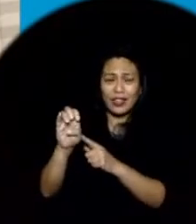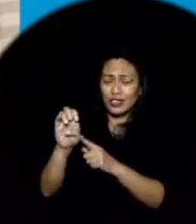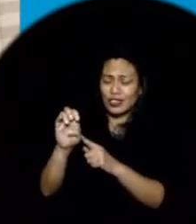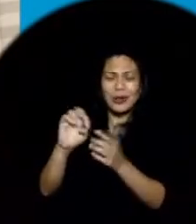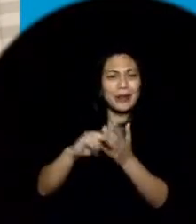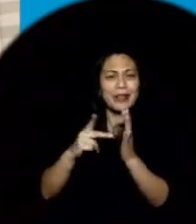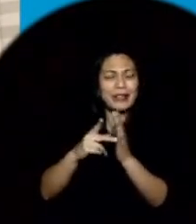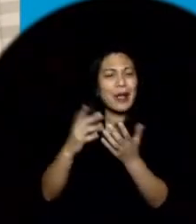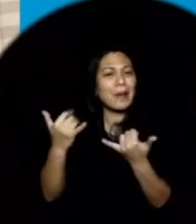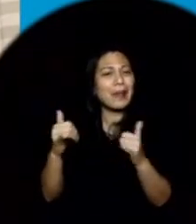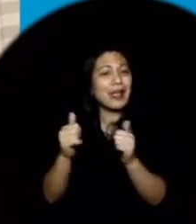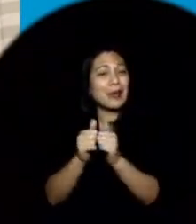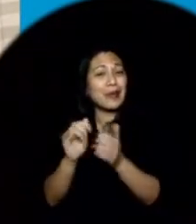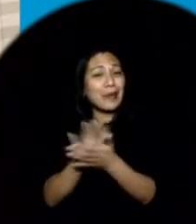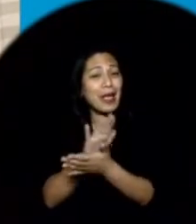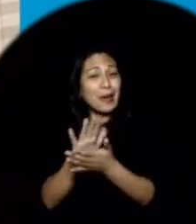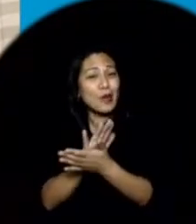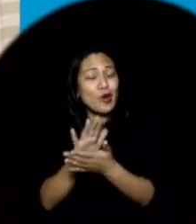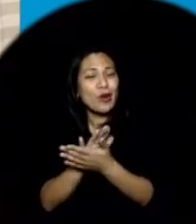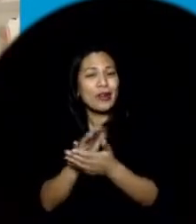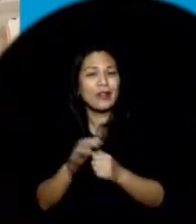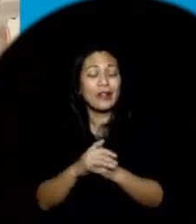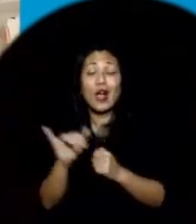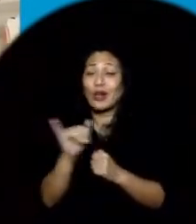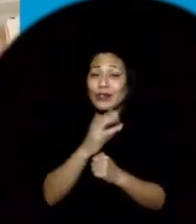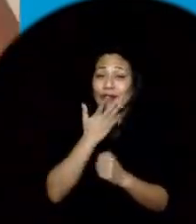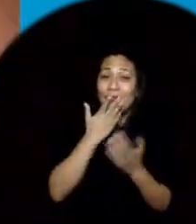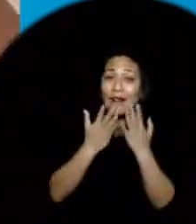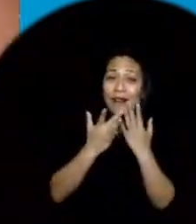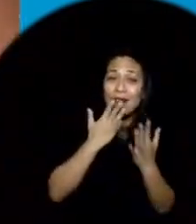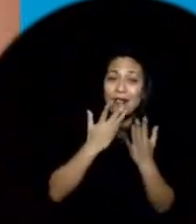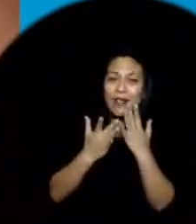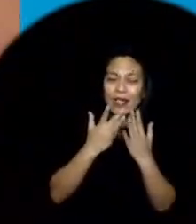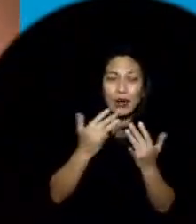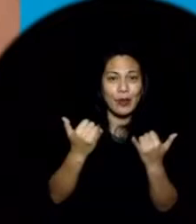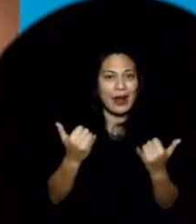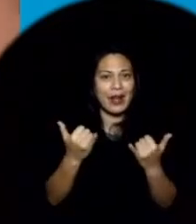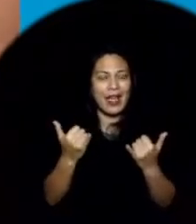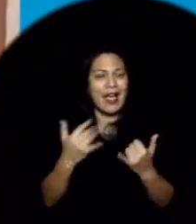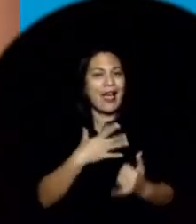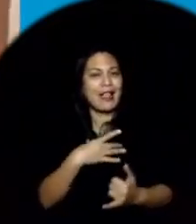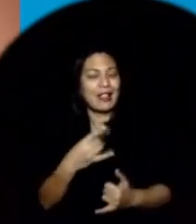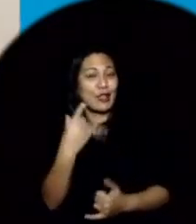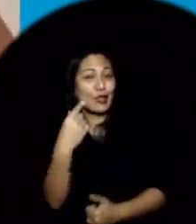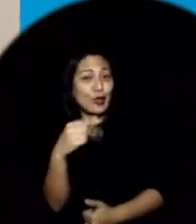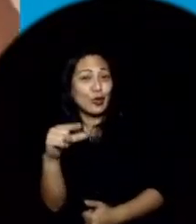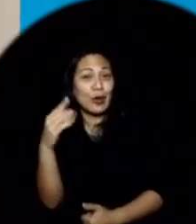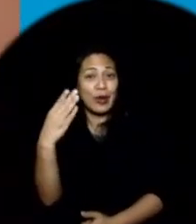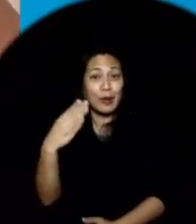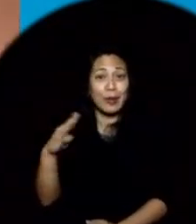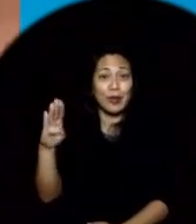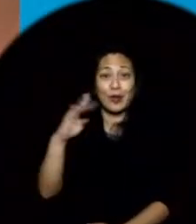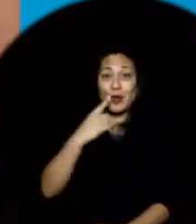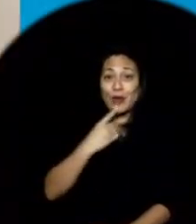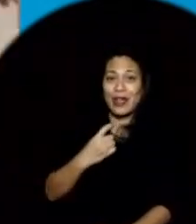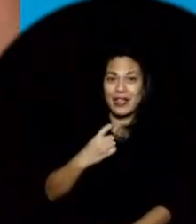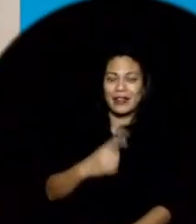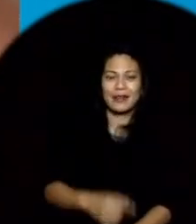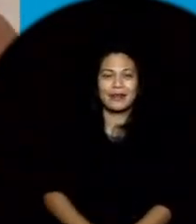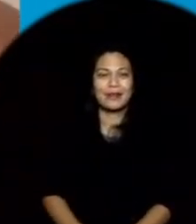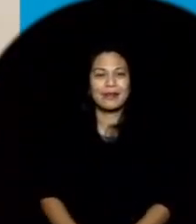playing with paper. I also think of colors. So right now I like the green, blue, and